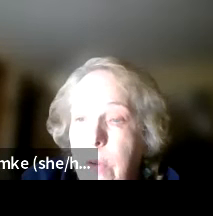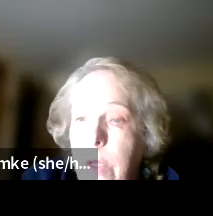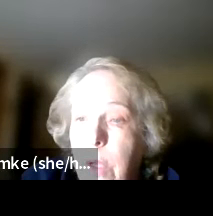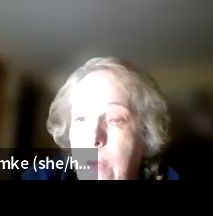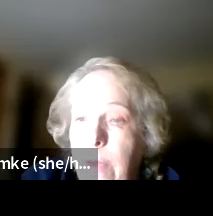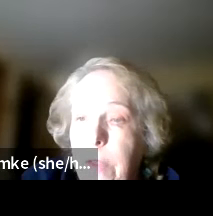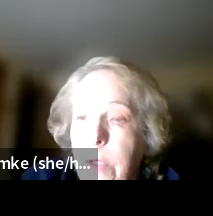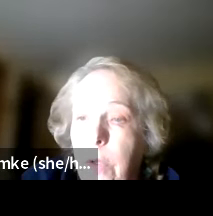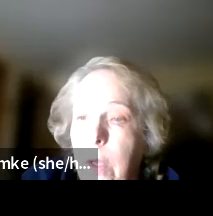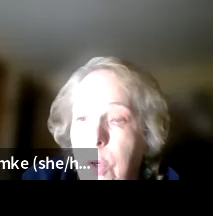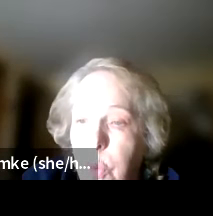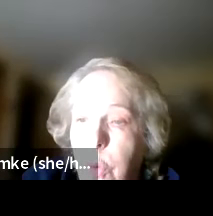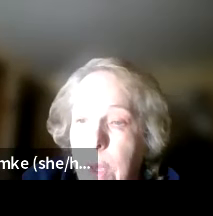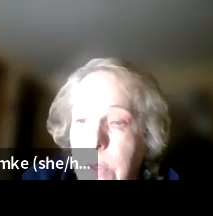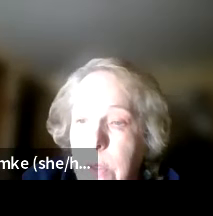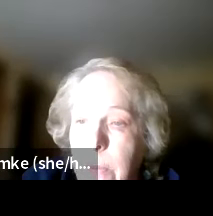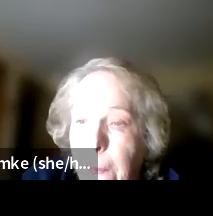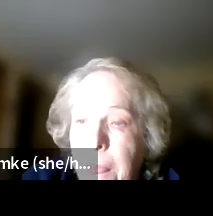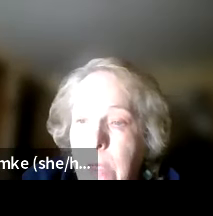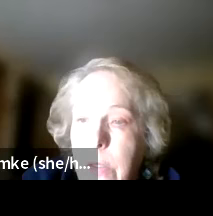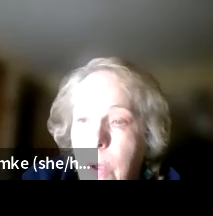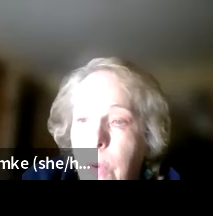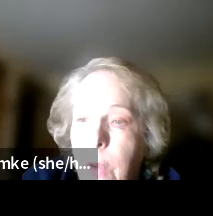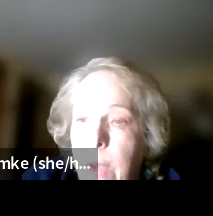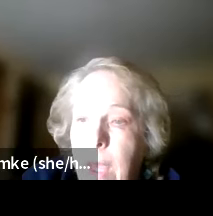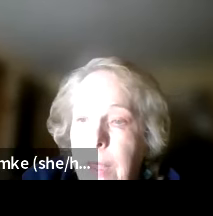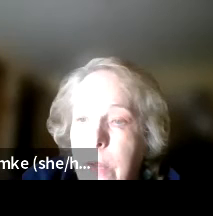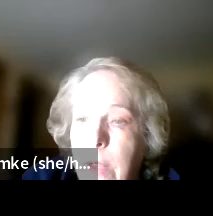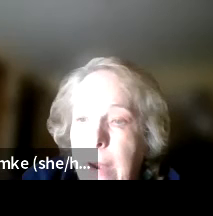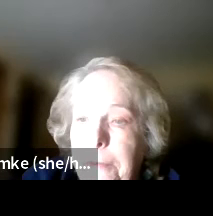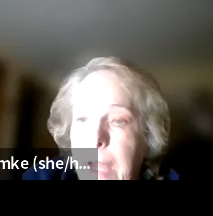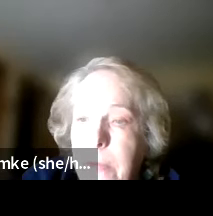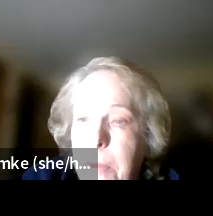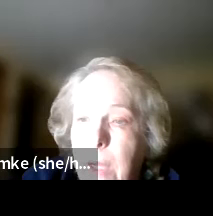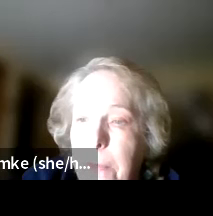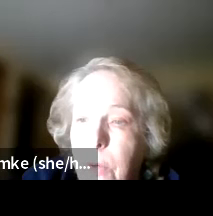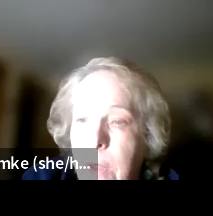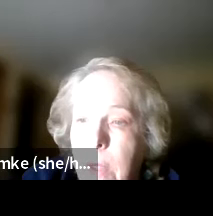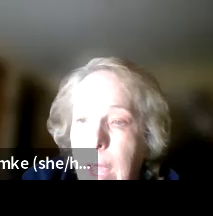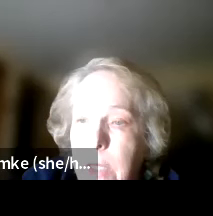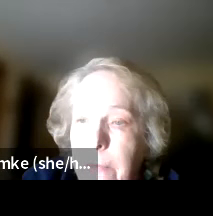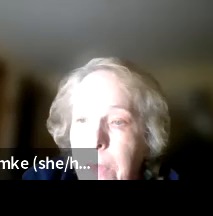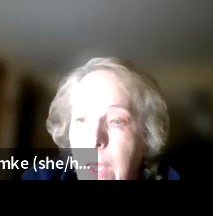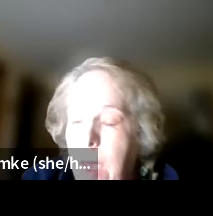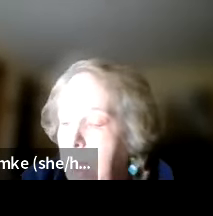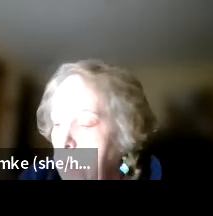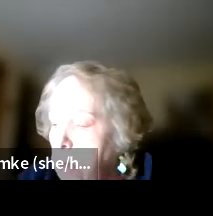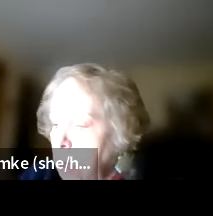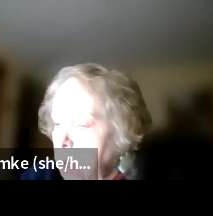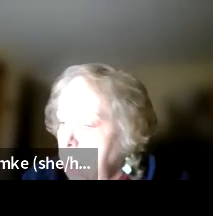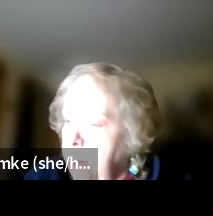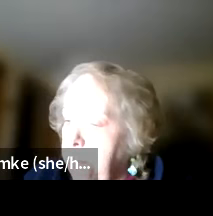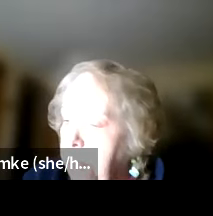lines if there's a true crisis. So anyway, I think there's a lot of flexibility between the lines